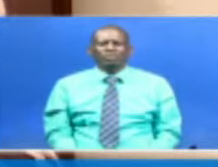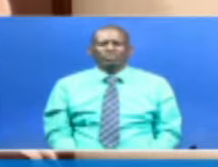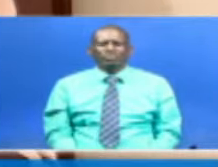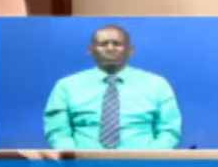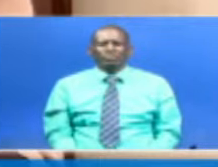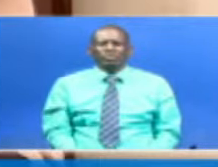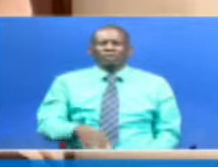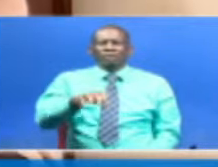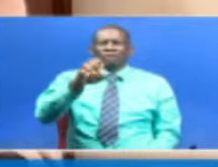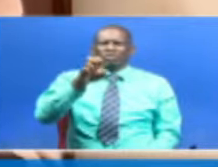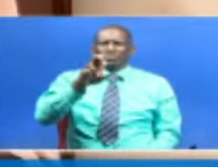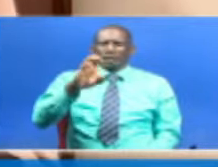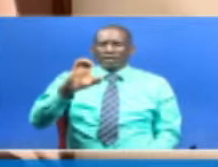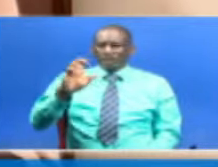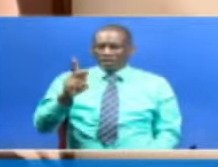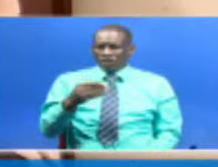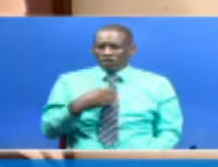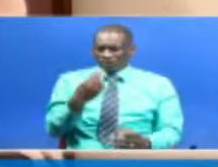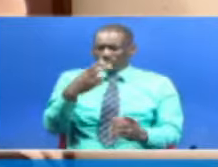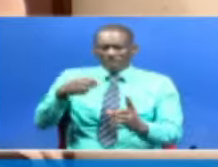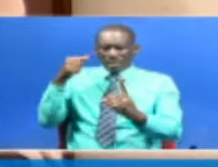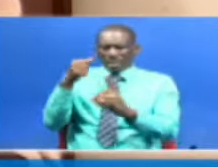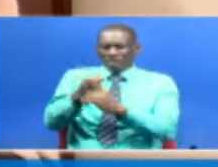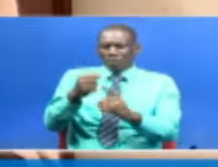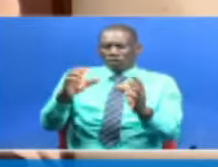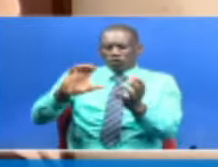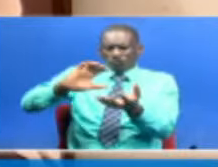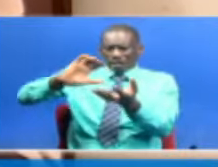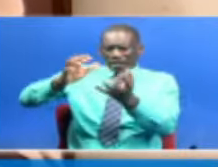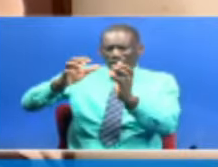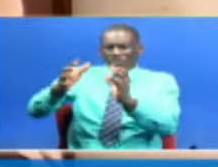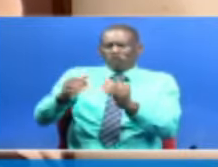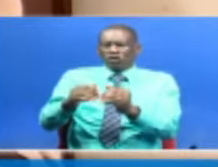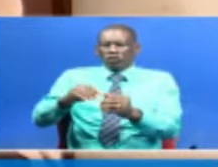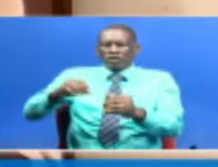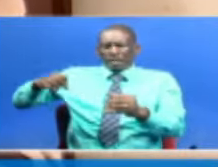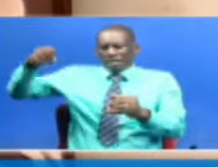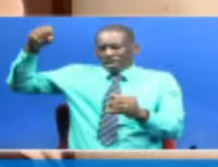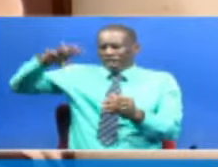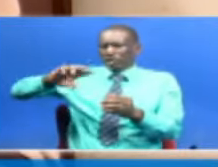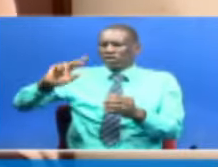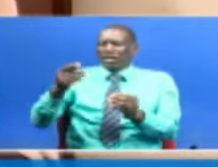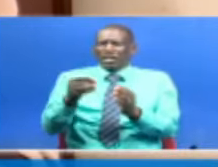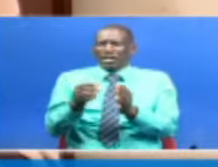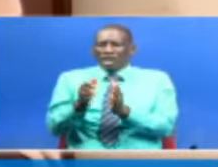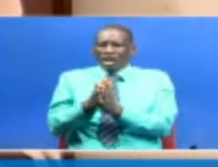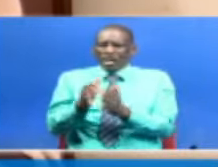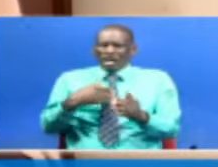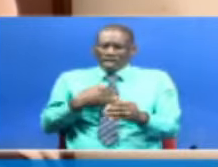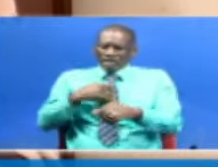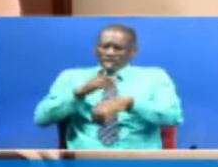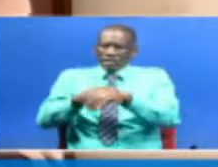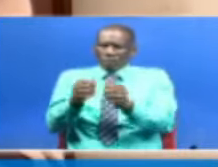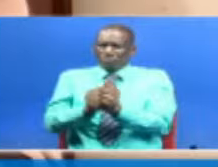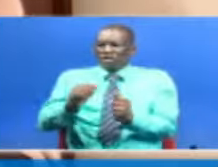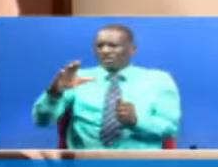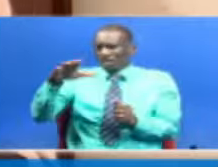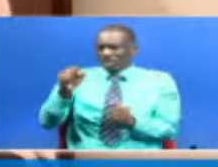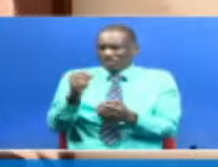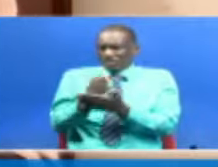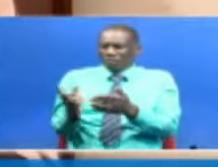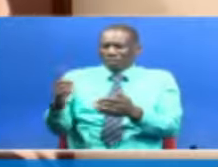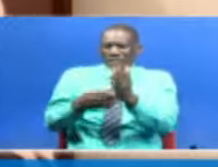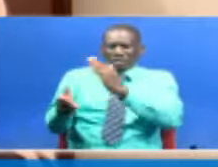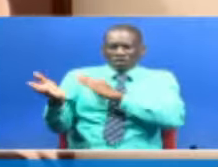Eric, we've seen the impact of climate in the energy industry in Kenya, and I did spend some time with the CS a couple of days ago